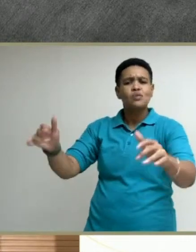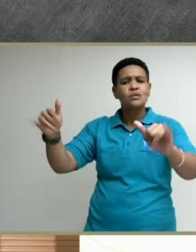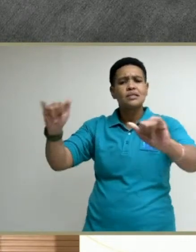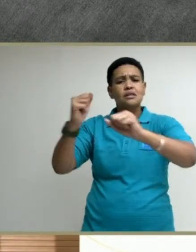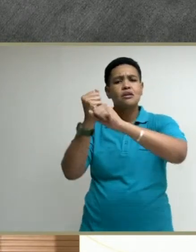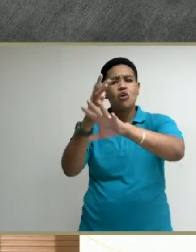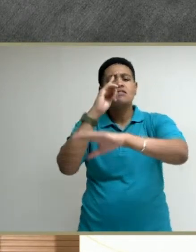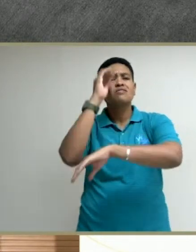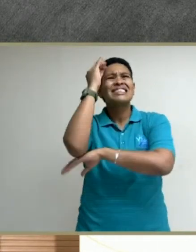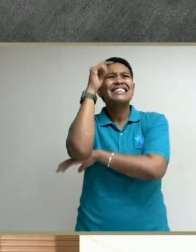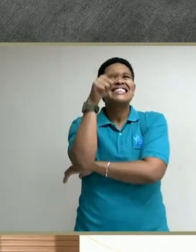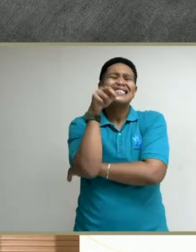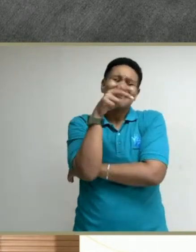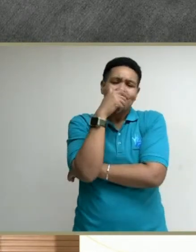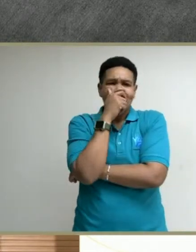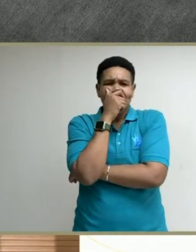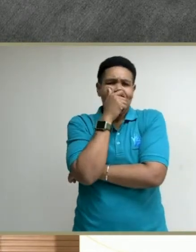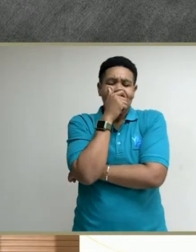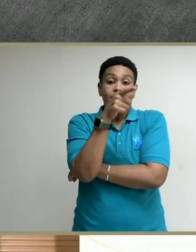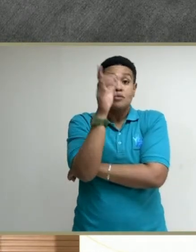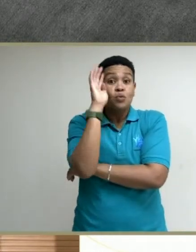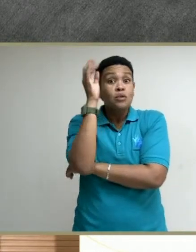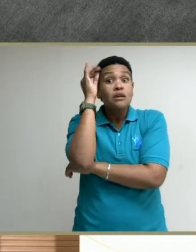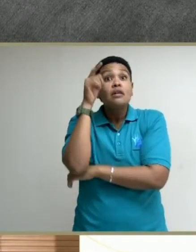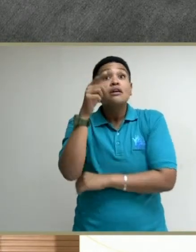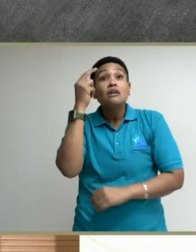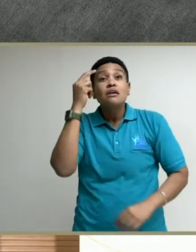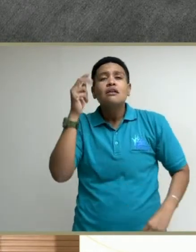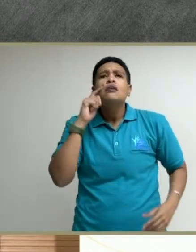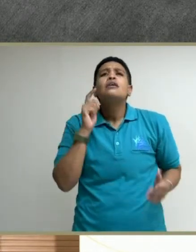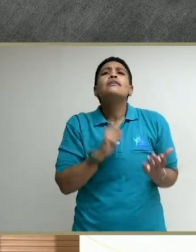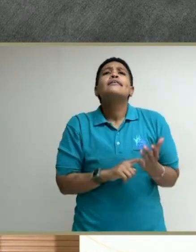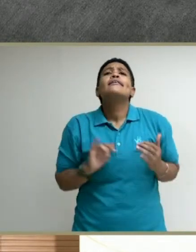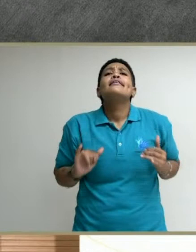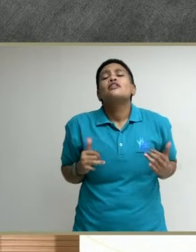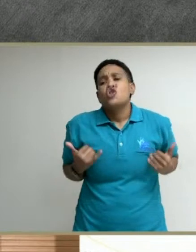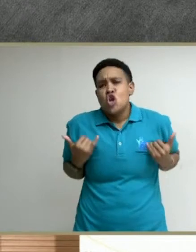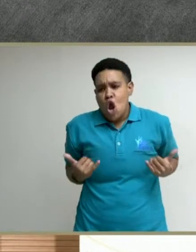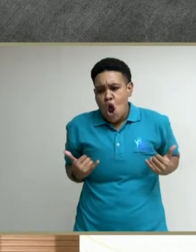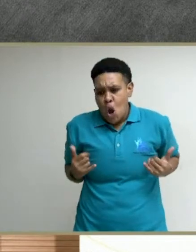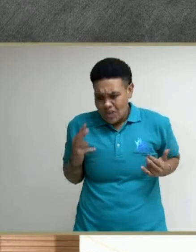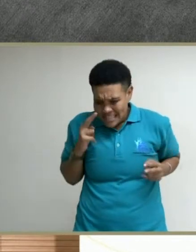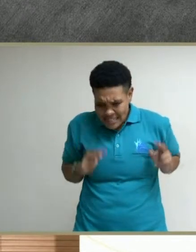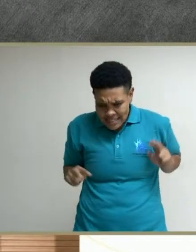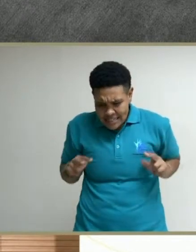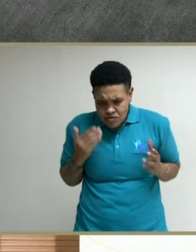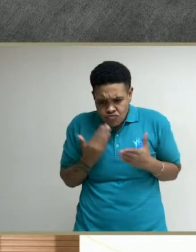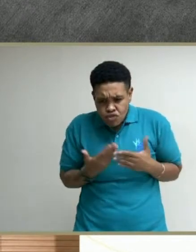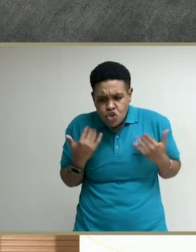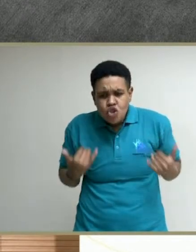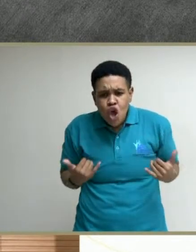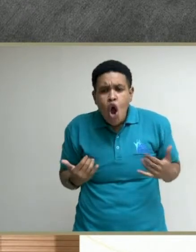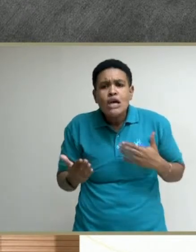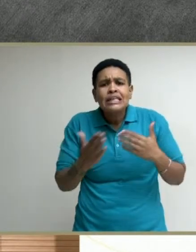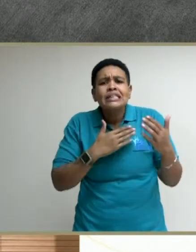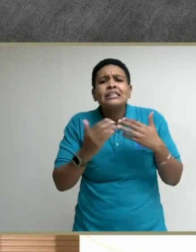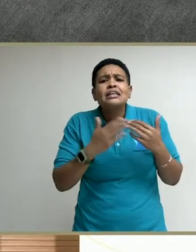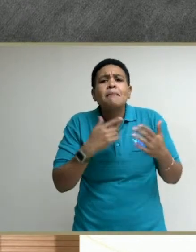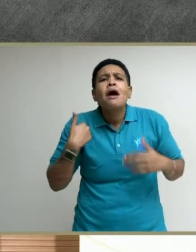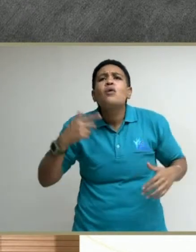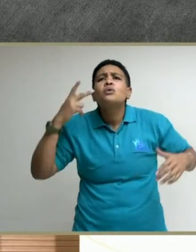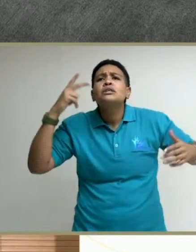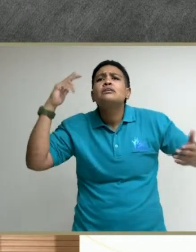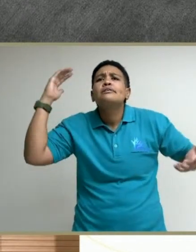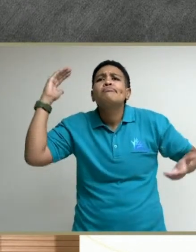for concern, and you will recognize that the present status where we are at, despite that we have seen a